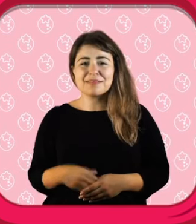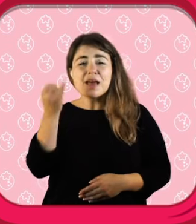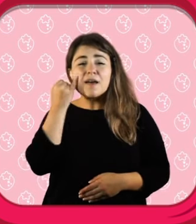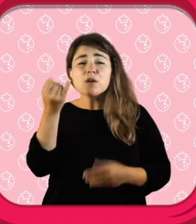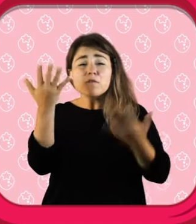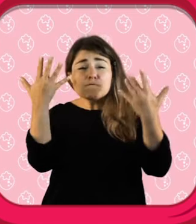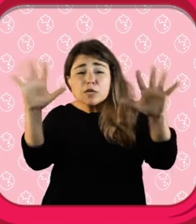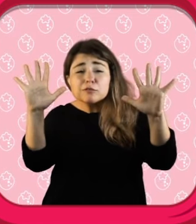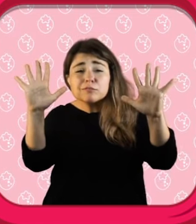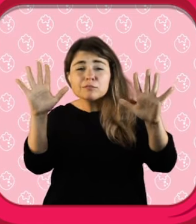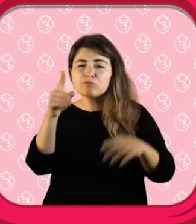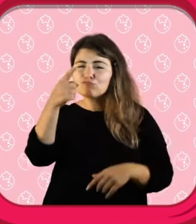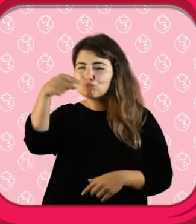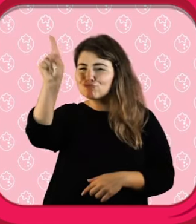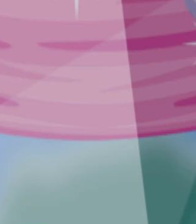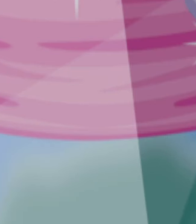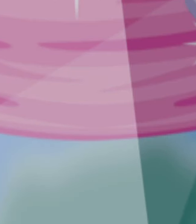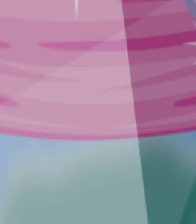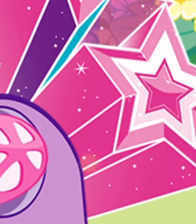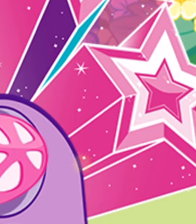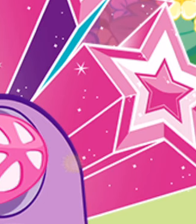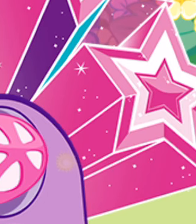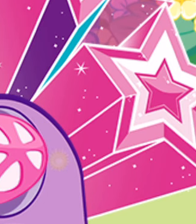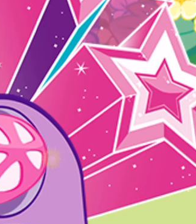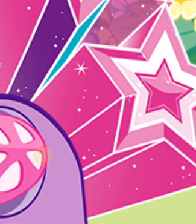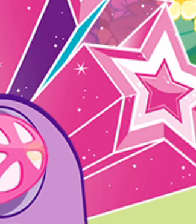Tap the check mark when you're done.